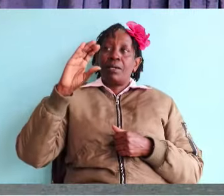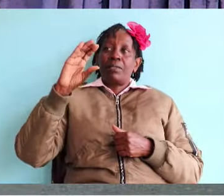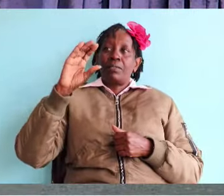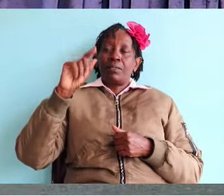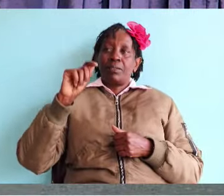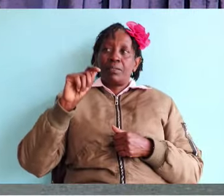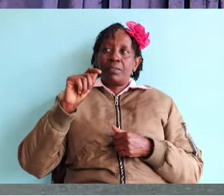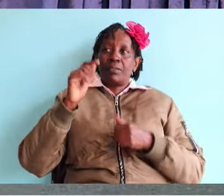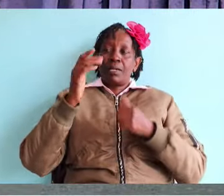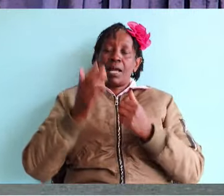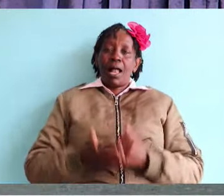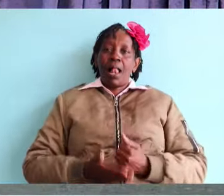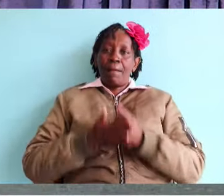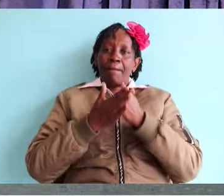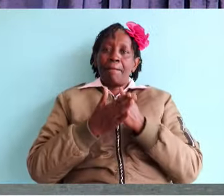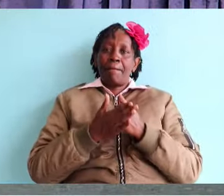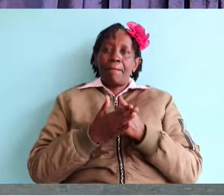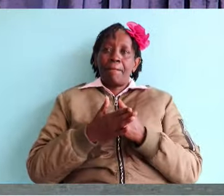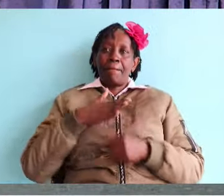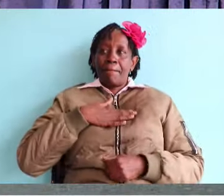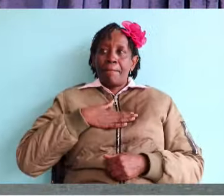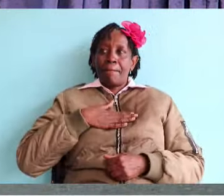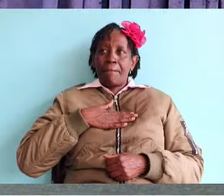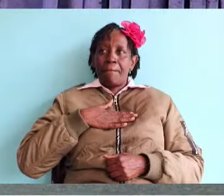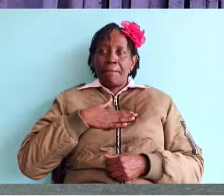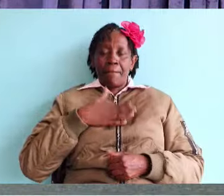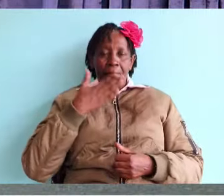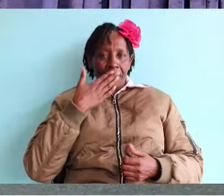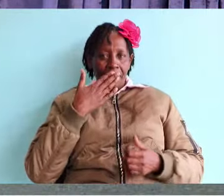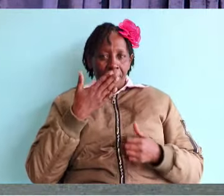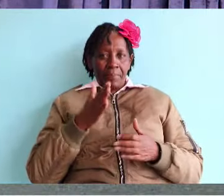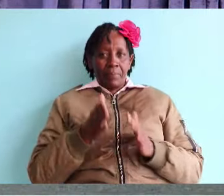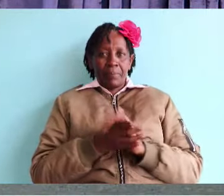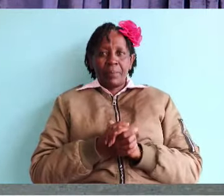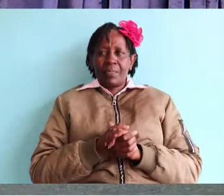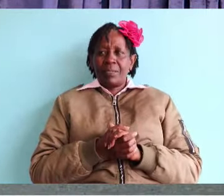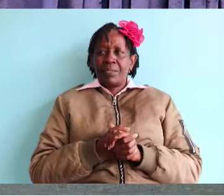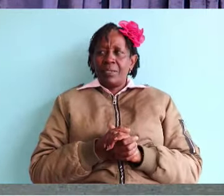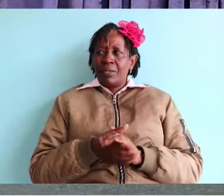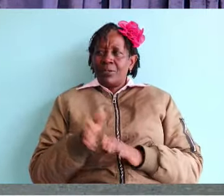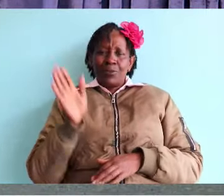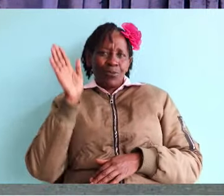notes along. And I don't know whether you have heard of